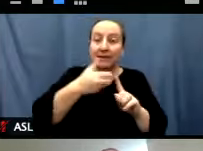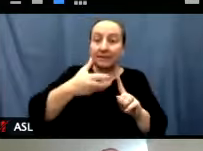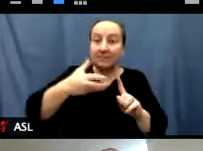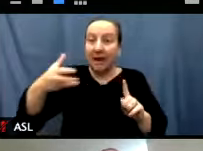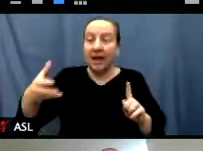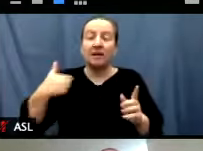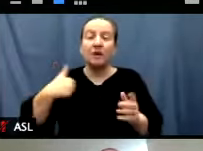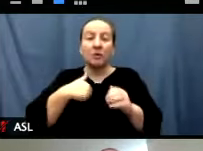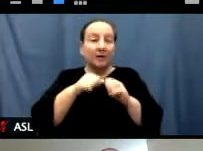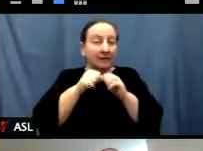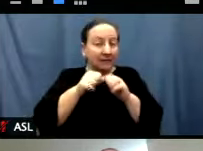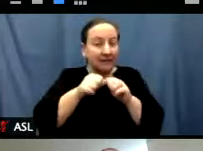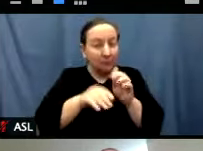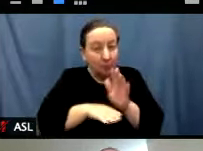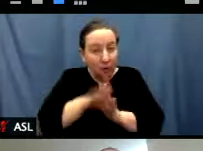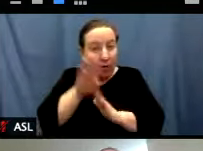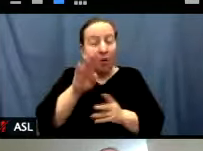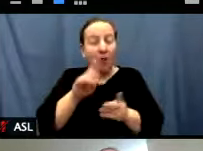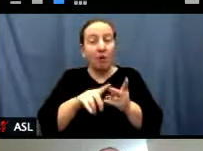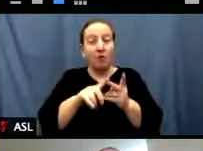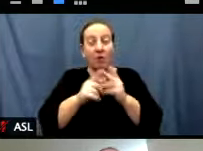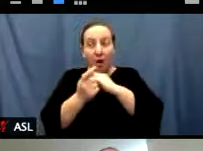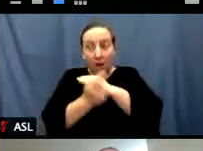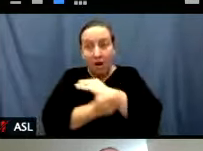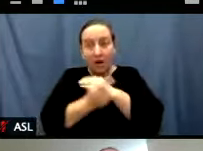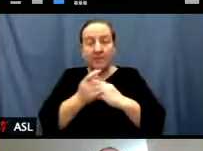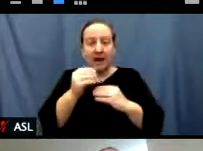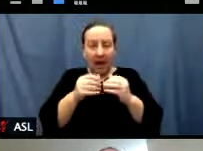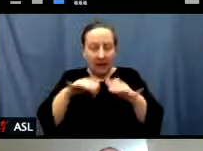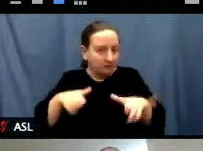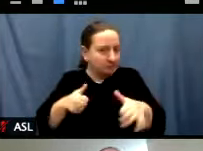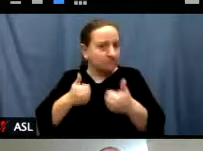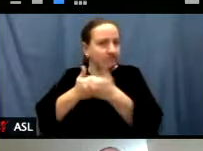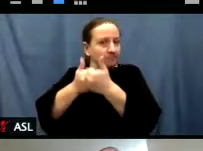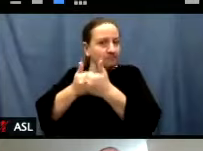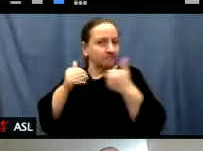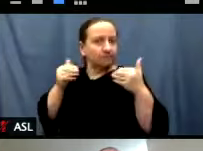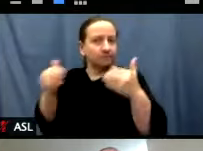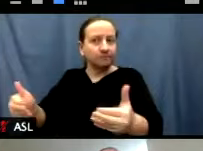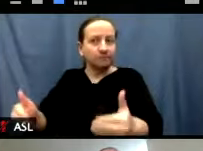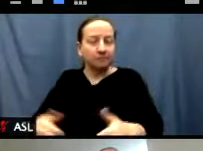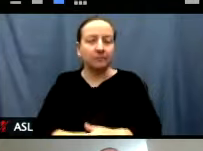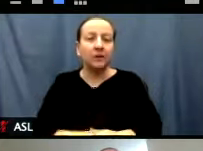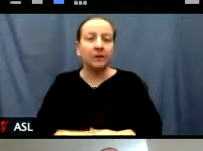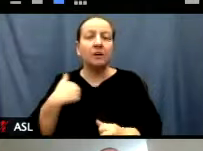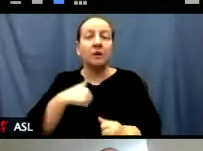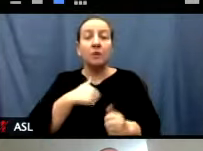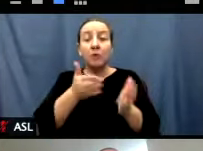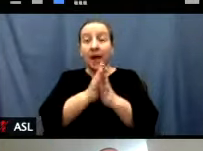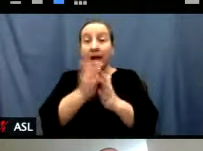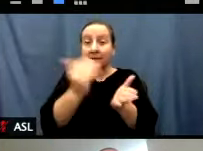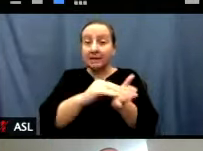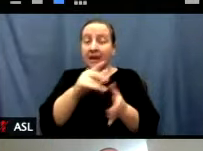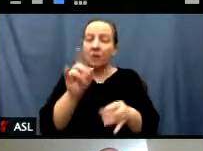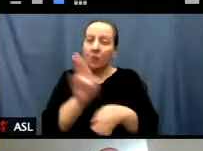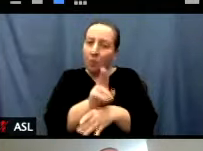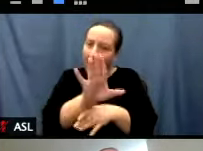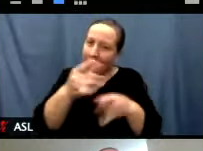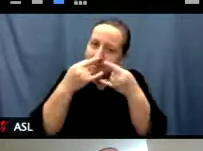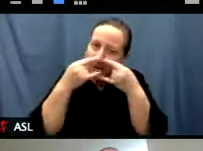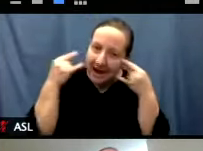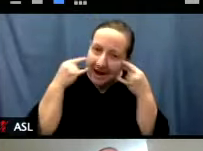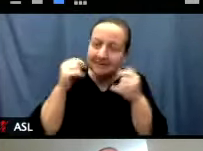continue to grow, automate, and really rise to this challenge. We ask again that you wear your mask, you keep